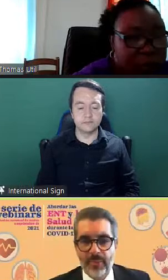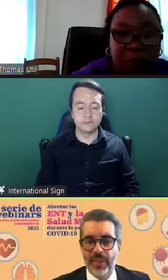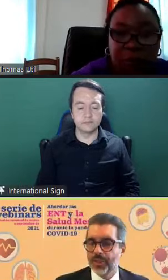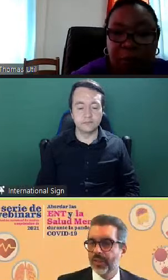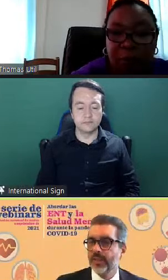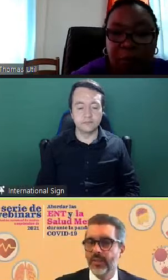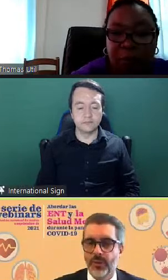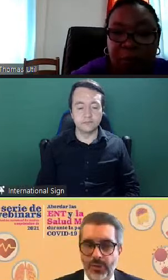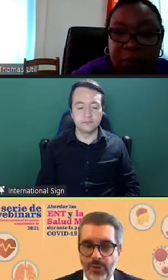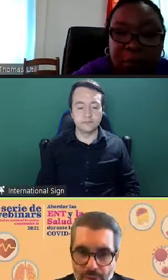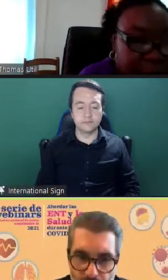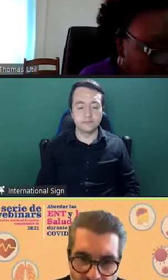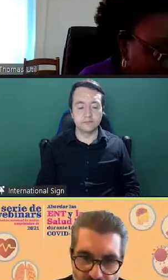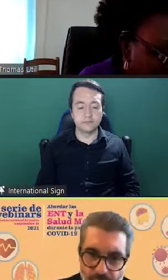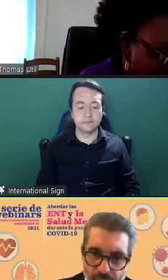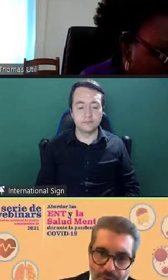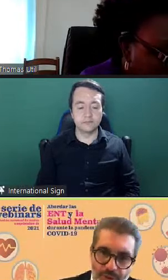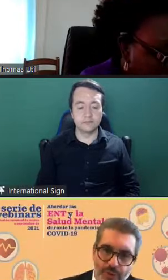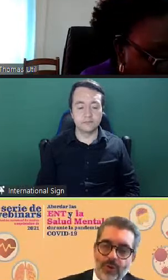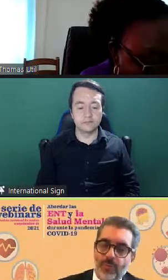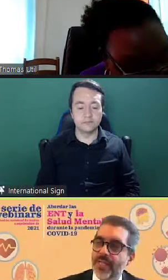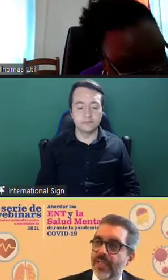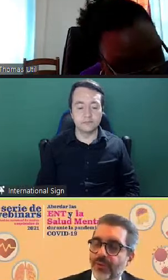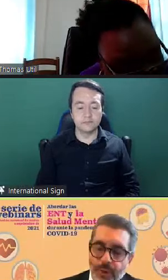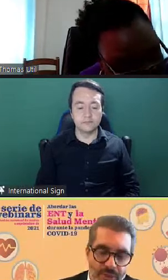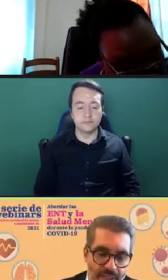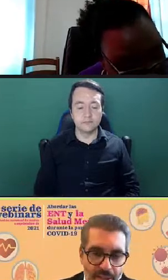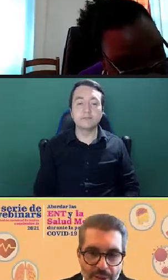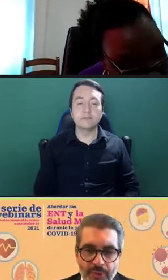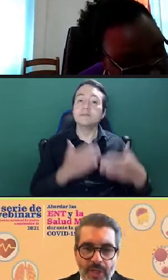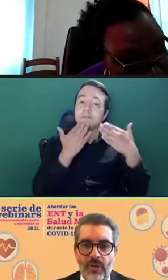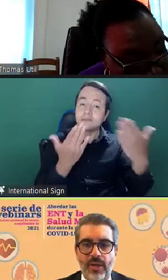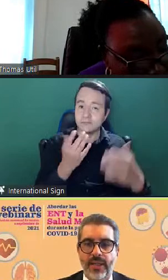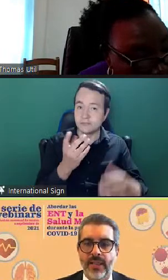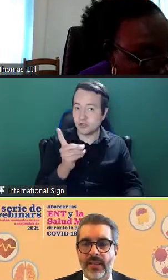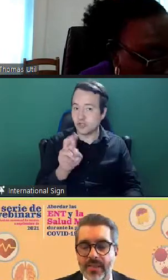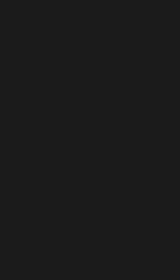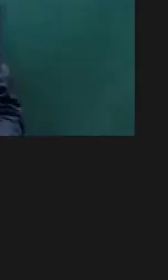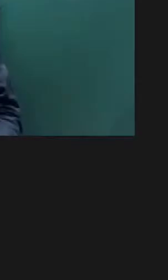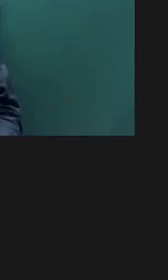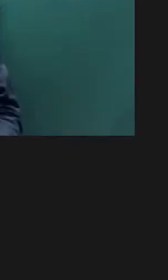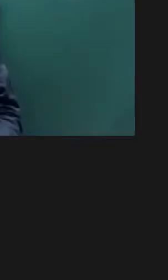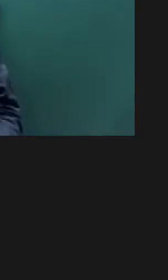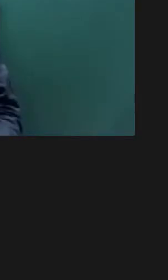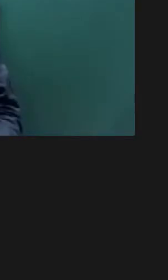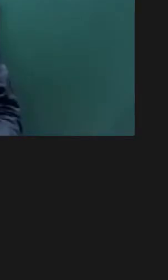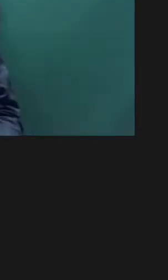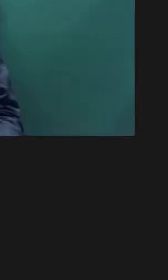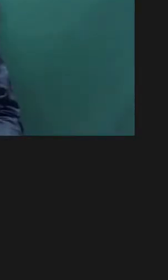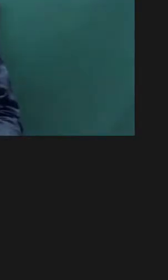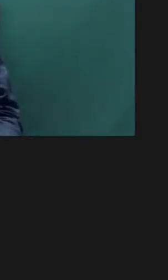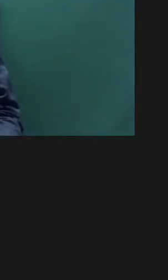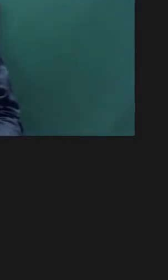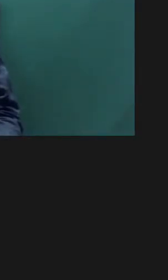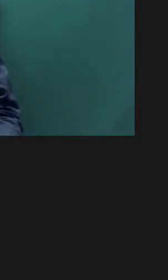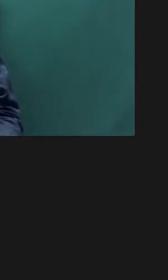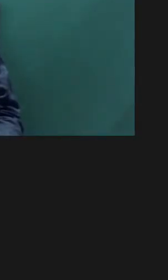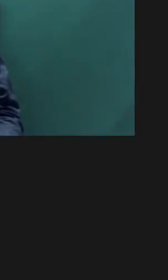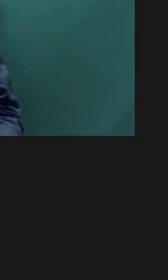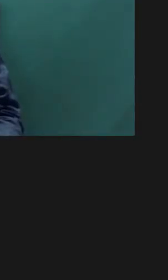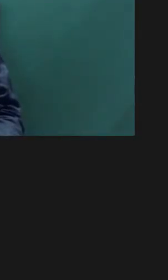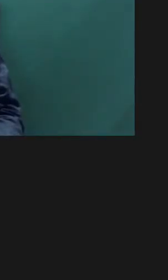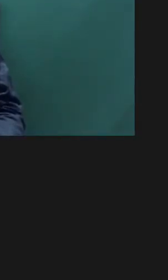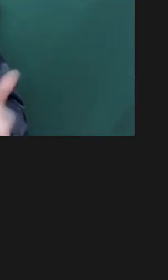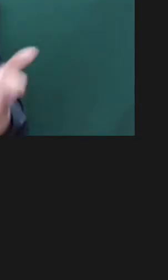Thank you very much, Dr. Thomas, for your presentation on how Guyana is addressing the current mental